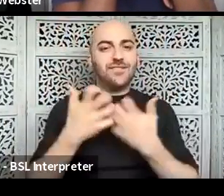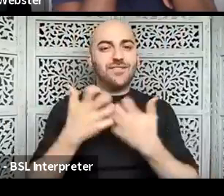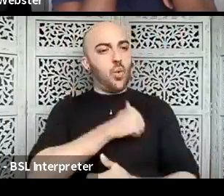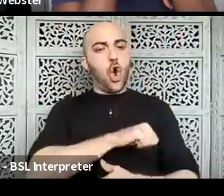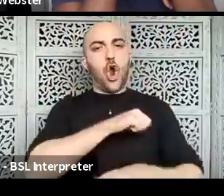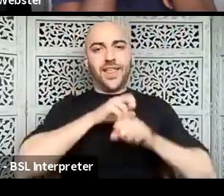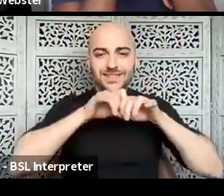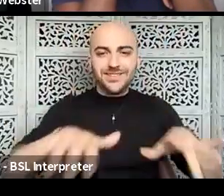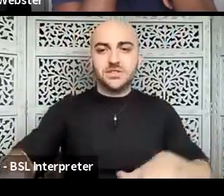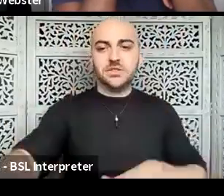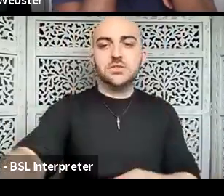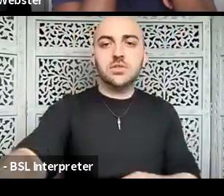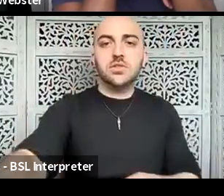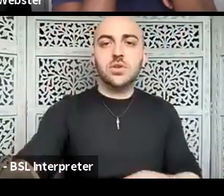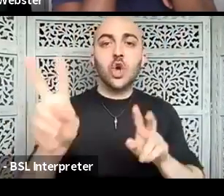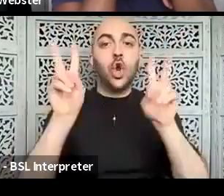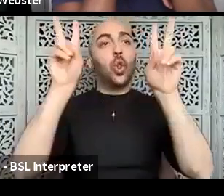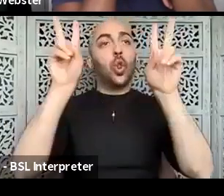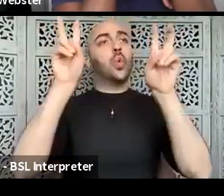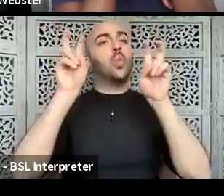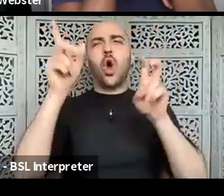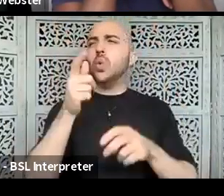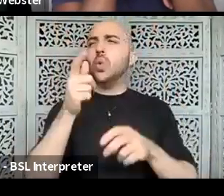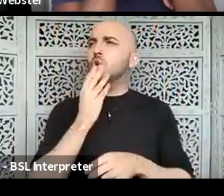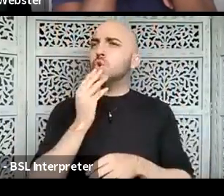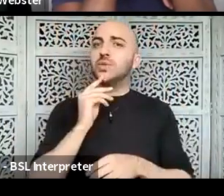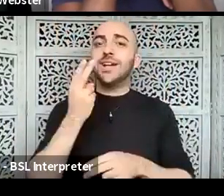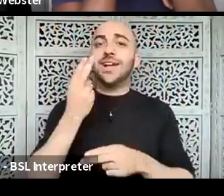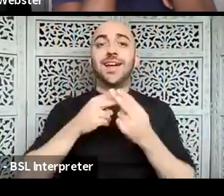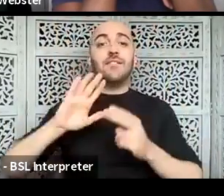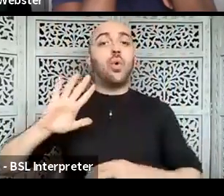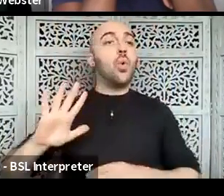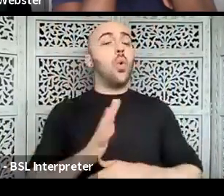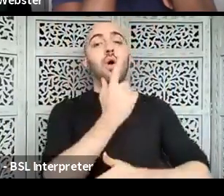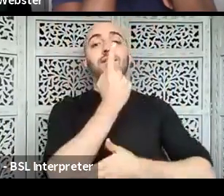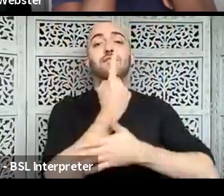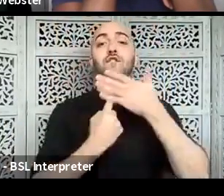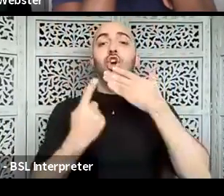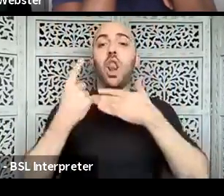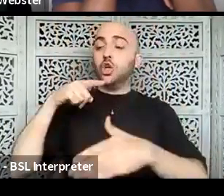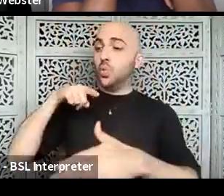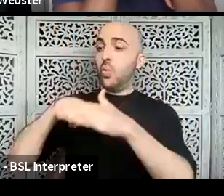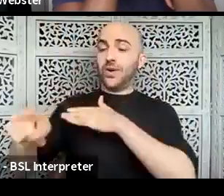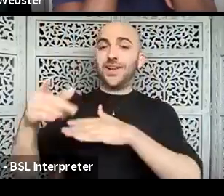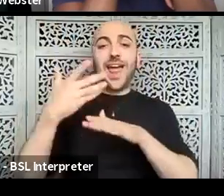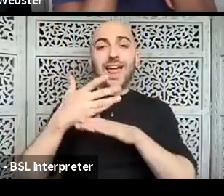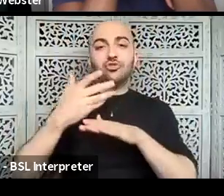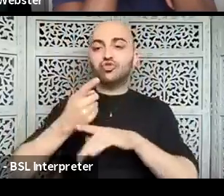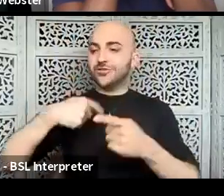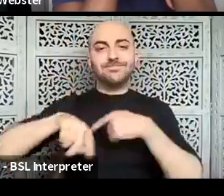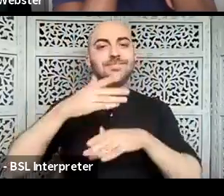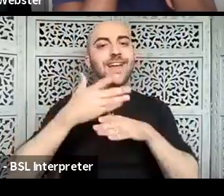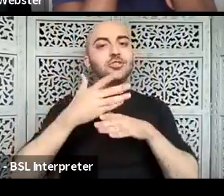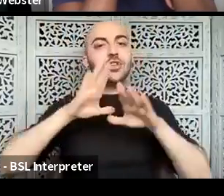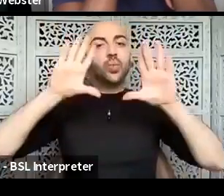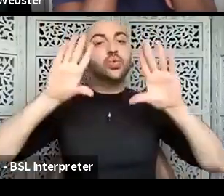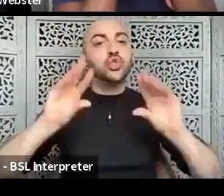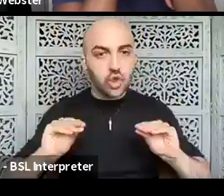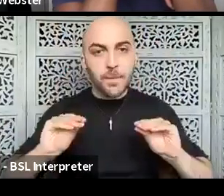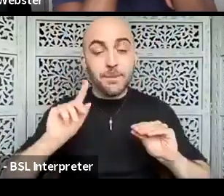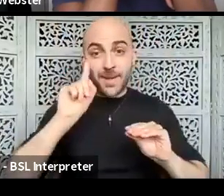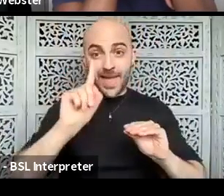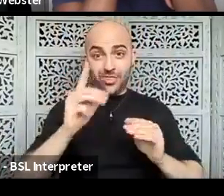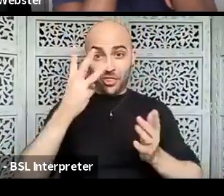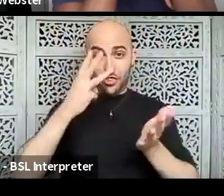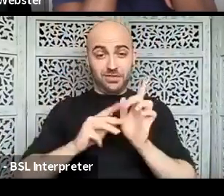quote that everyone ran with was, "If all freelancers walked out of this industry, the industry would stop." And then almost 3 months later,